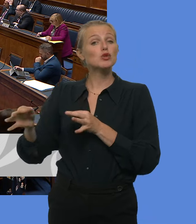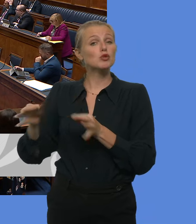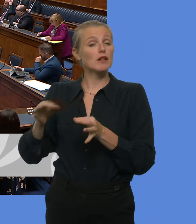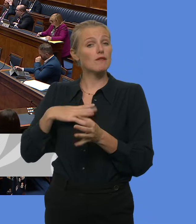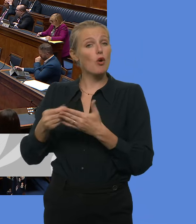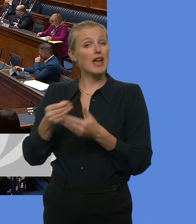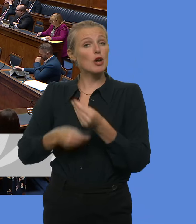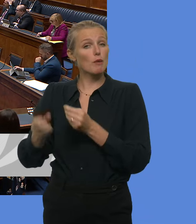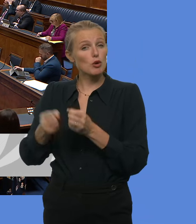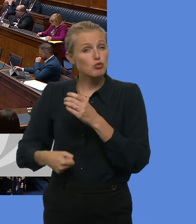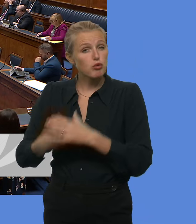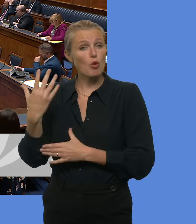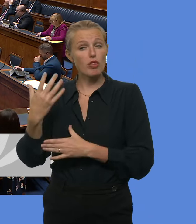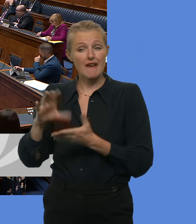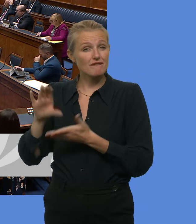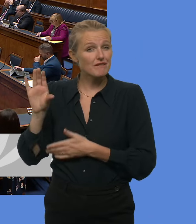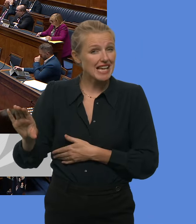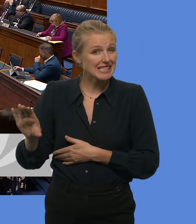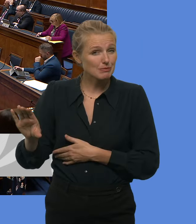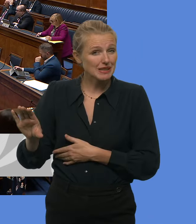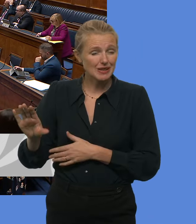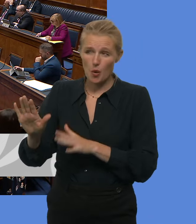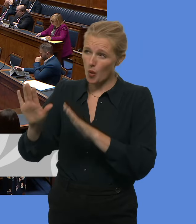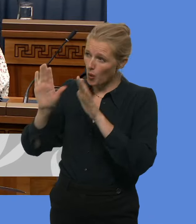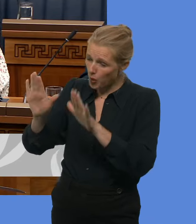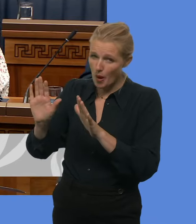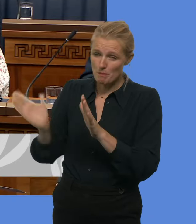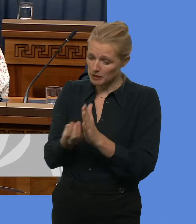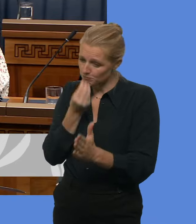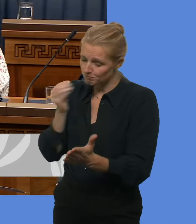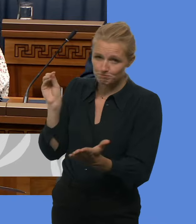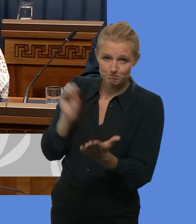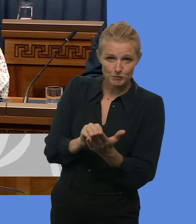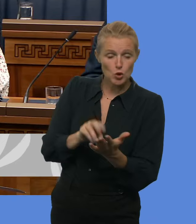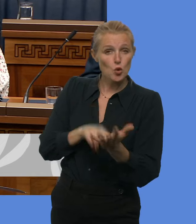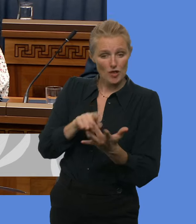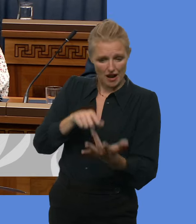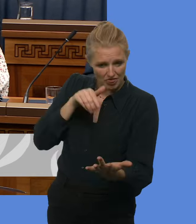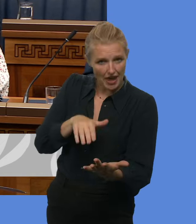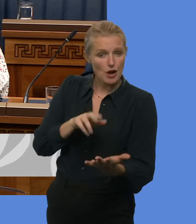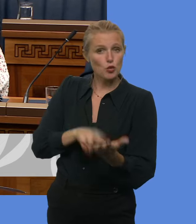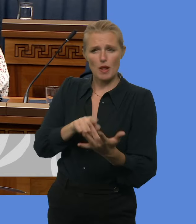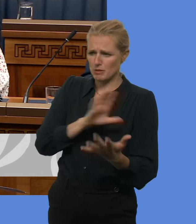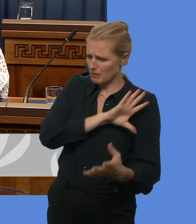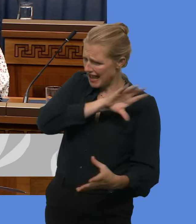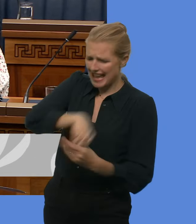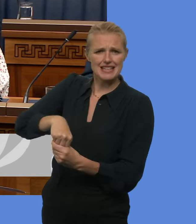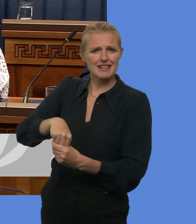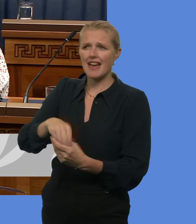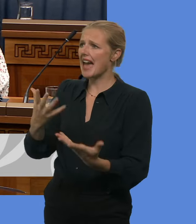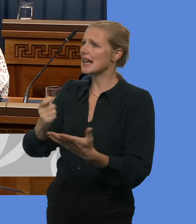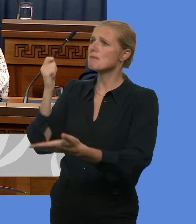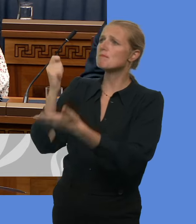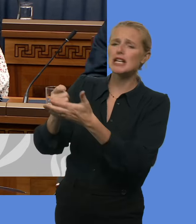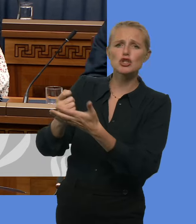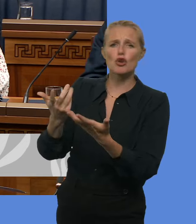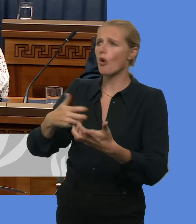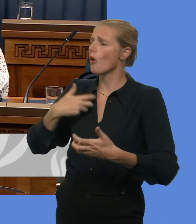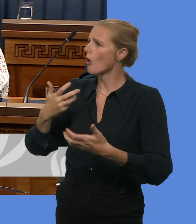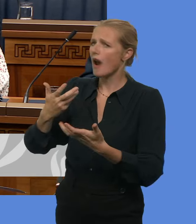economic growth and investment must include Northern Ireland, and Northern Ireland must be fully integrated in terms of the pitch being made and